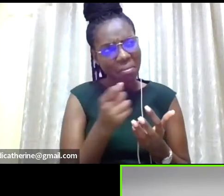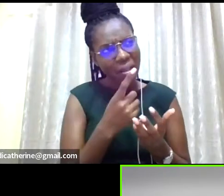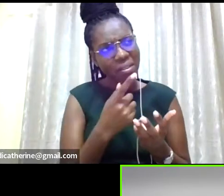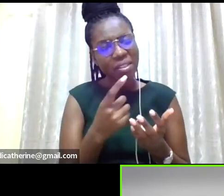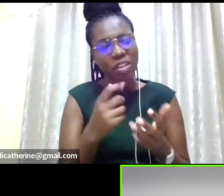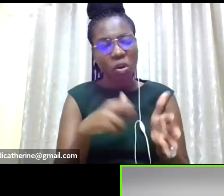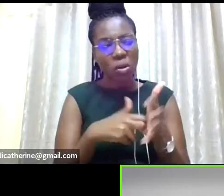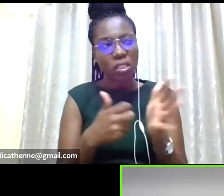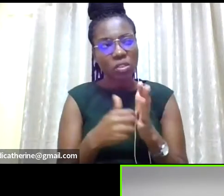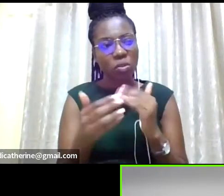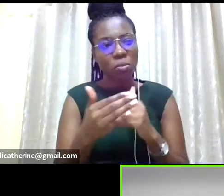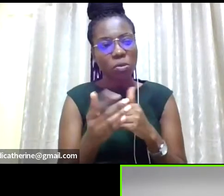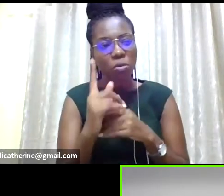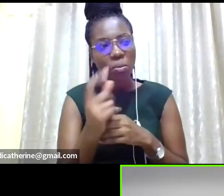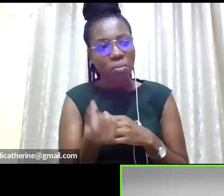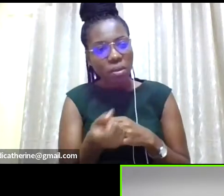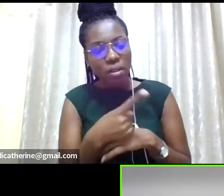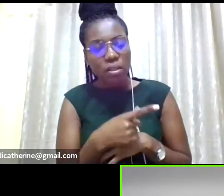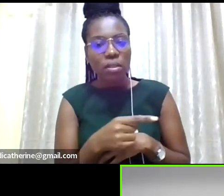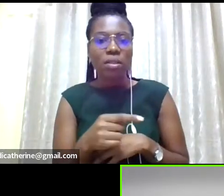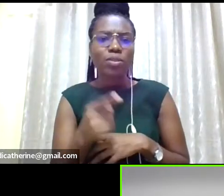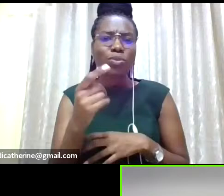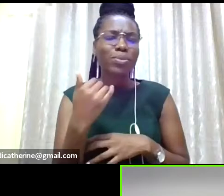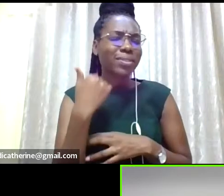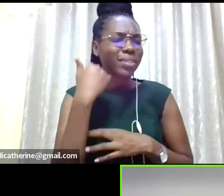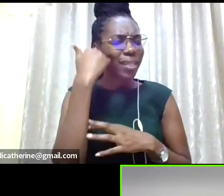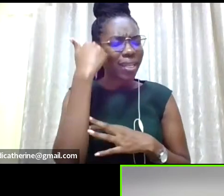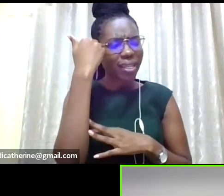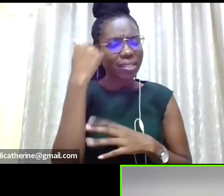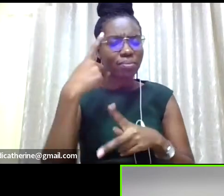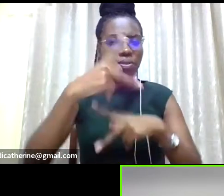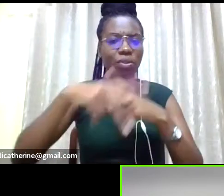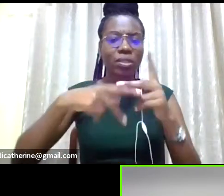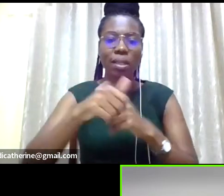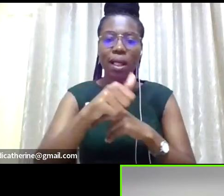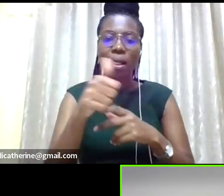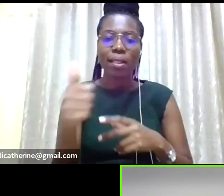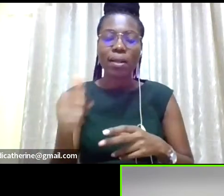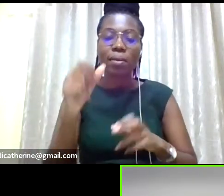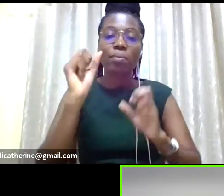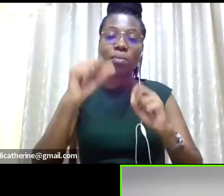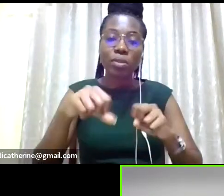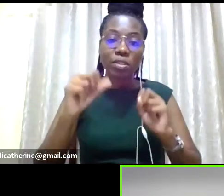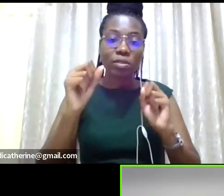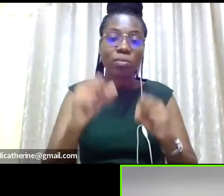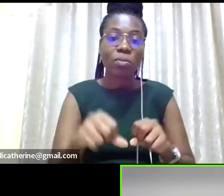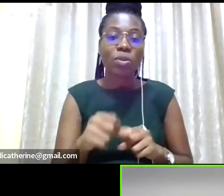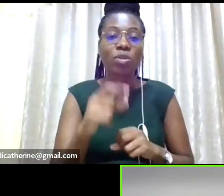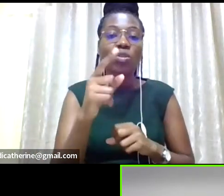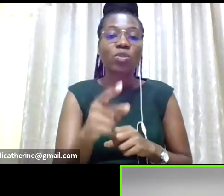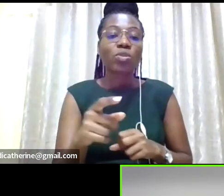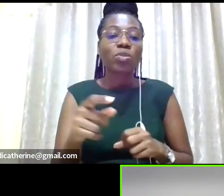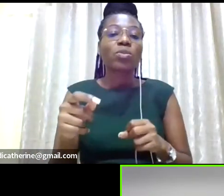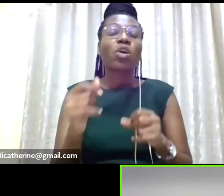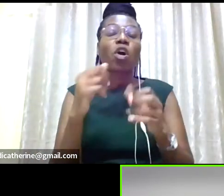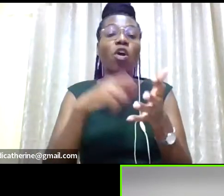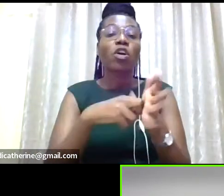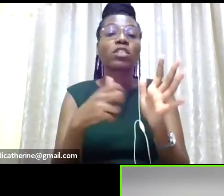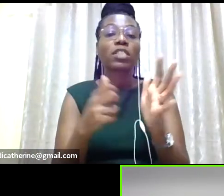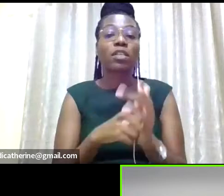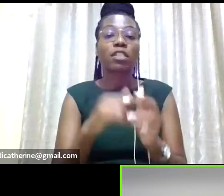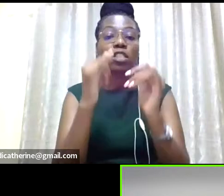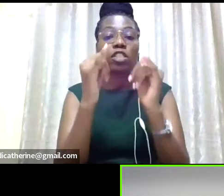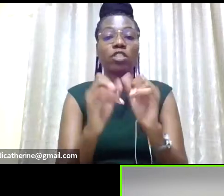stressing yourself with the other processes, you can just go ahead and not renew that contract, so that then you don't have a lot